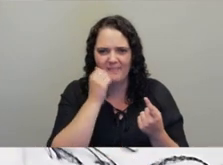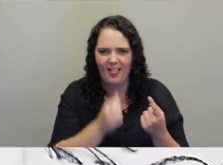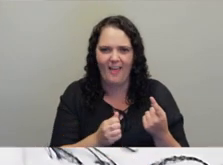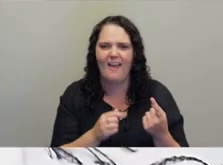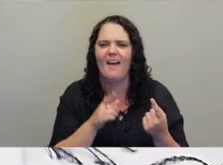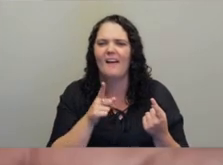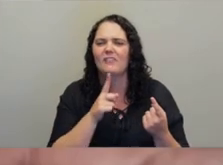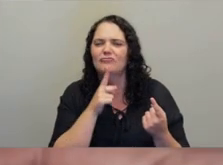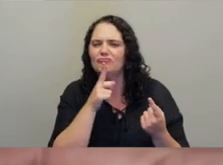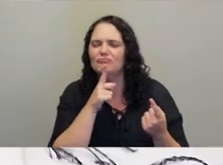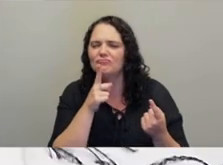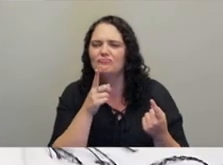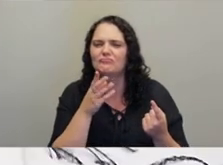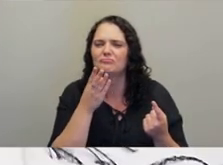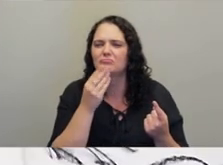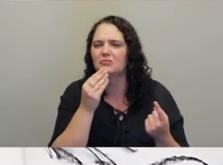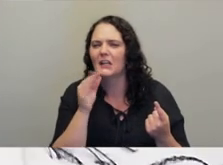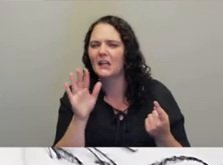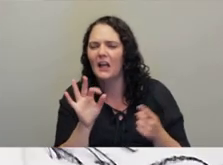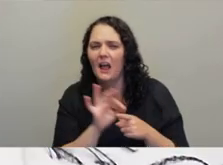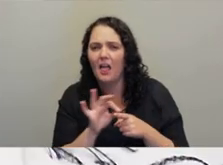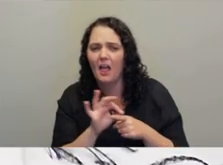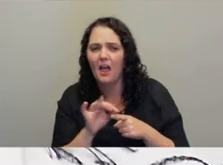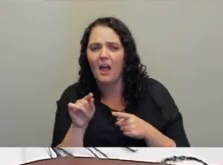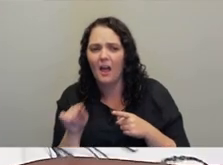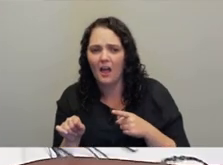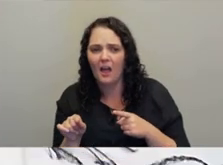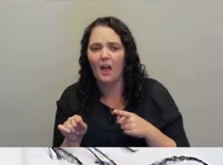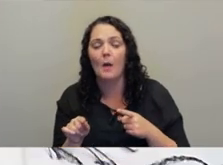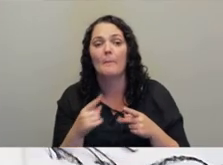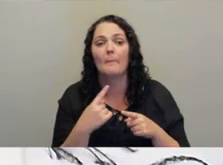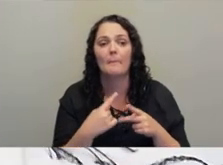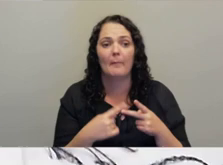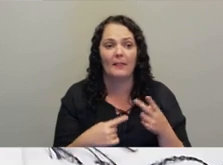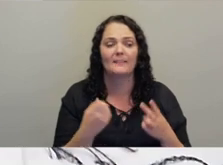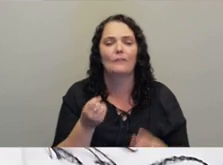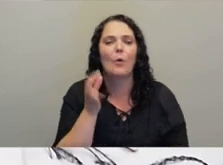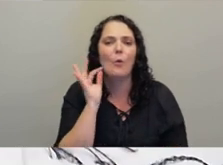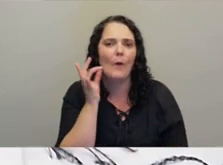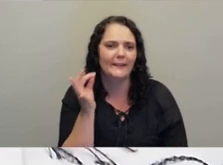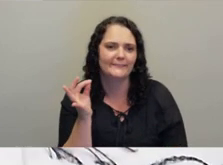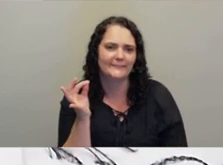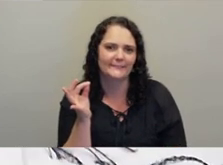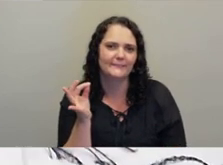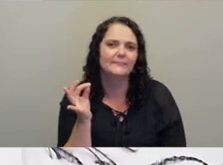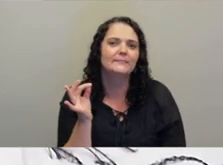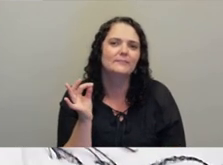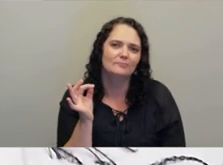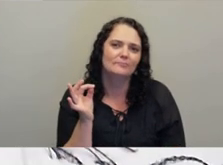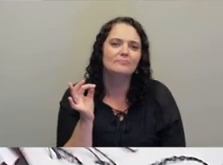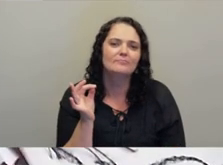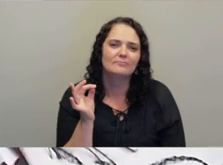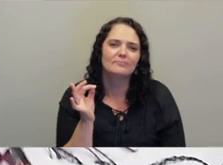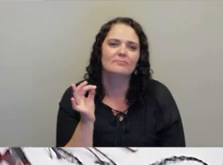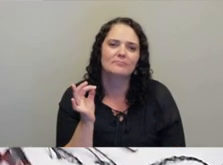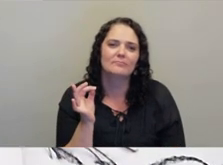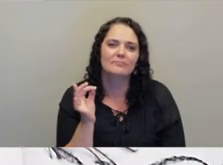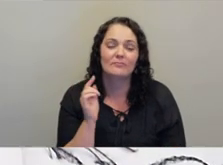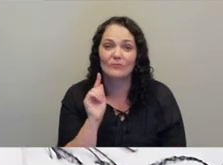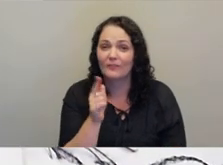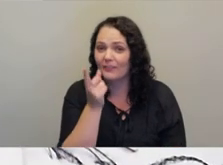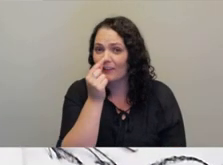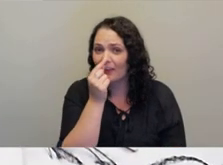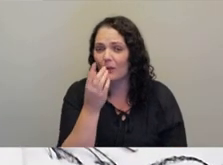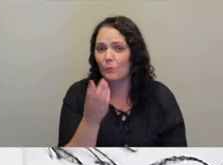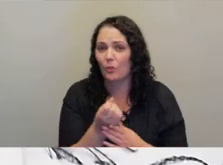crayon, and then I've got a white one as well. And so if you have ordinary crayons, you can mimic this this three